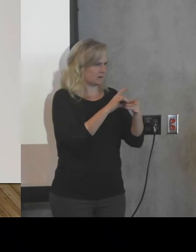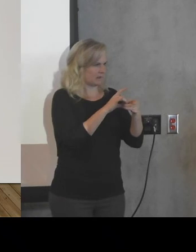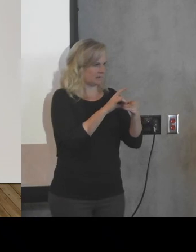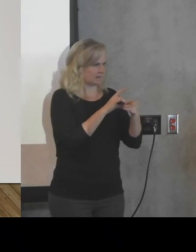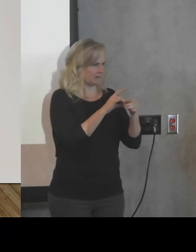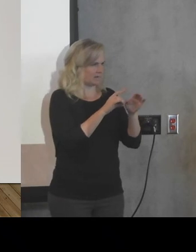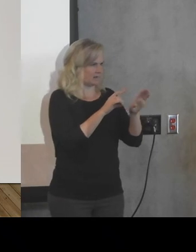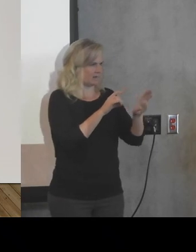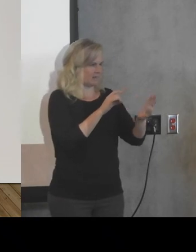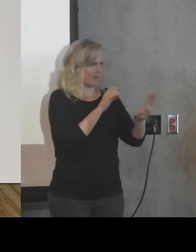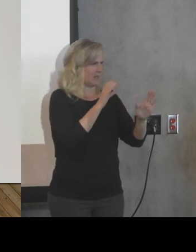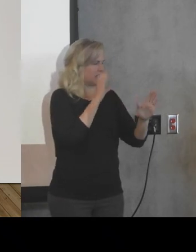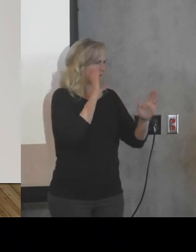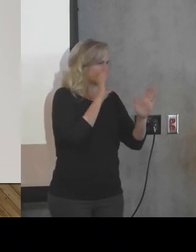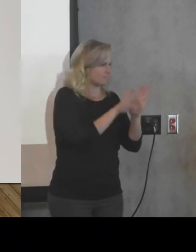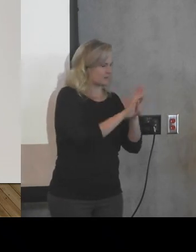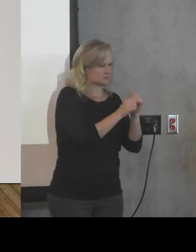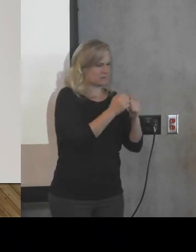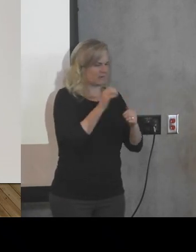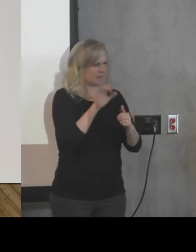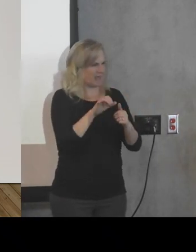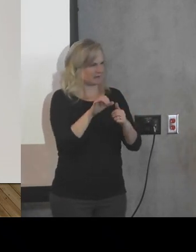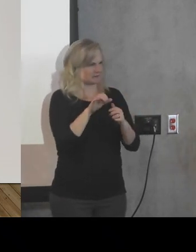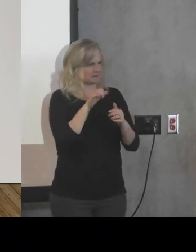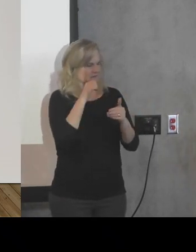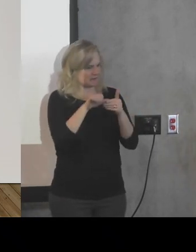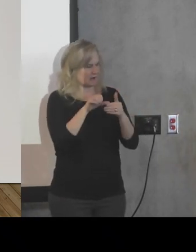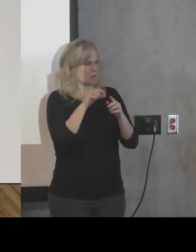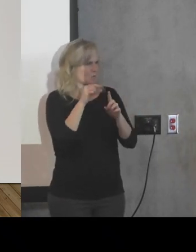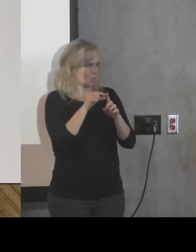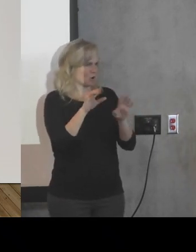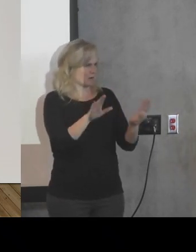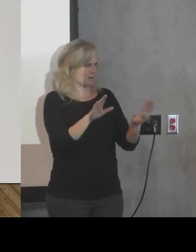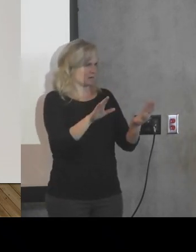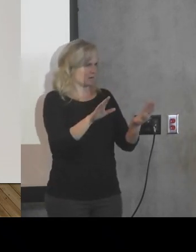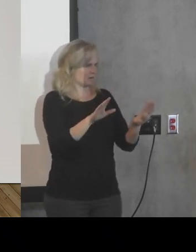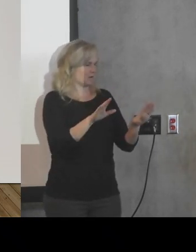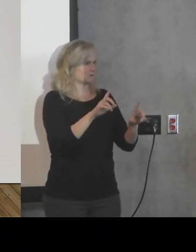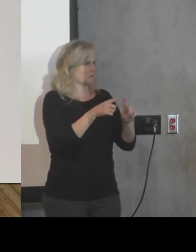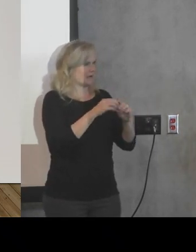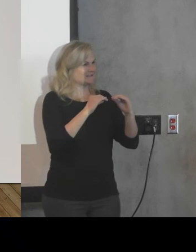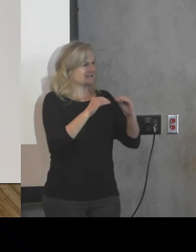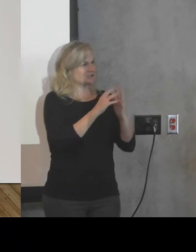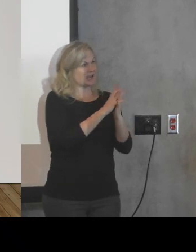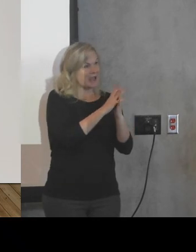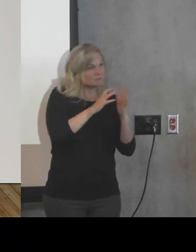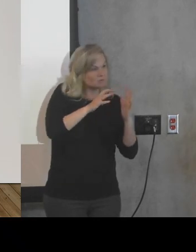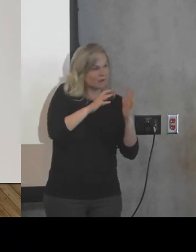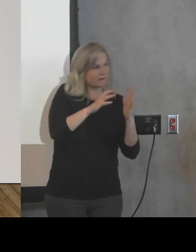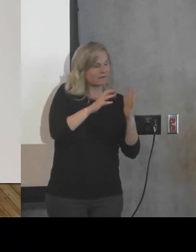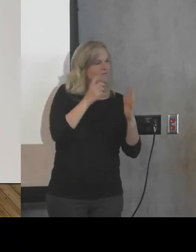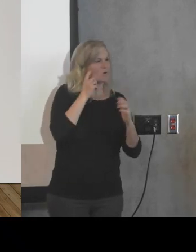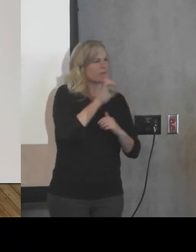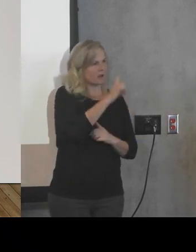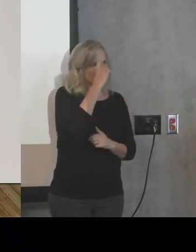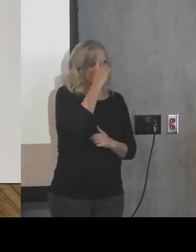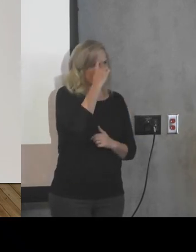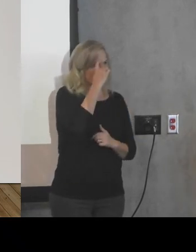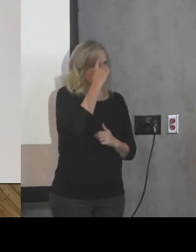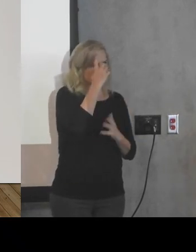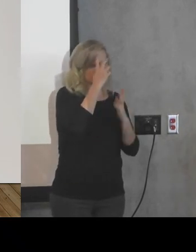cat means cat. So if we're teaching them something abstract as letters, it's going to be that much more difficult on their brain.